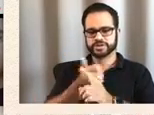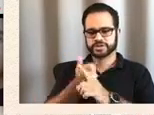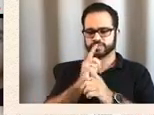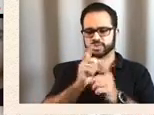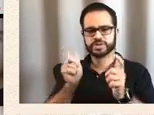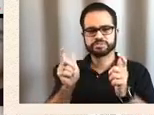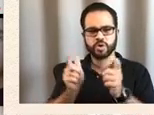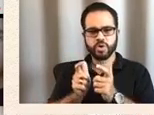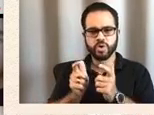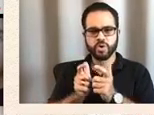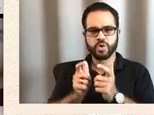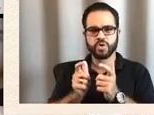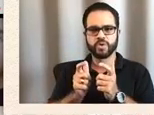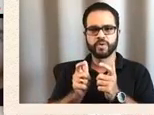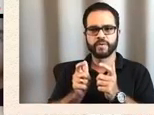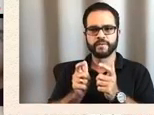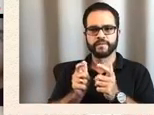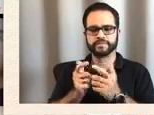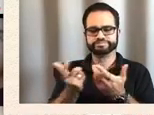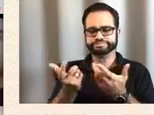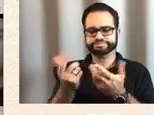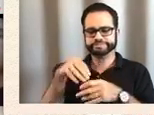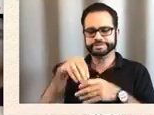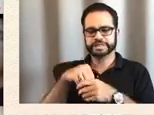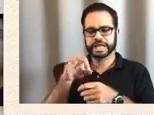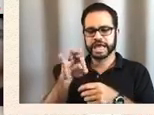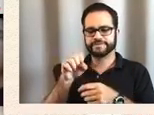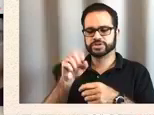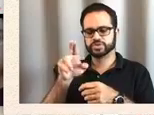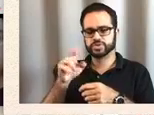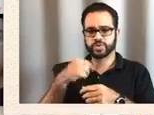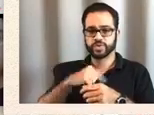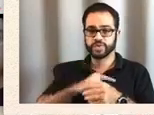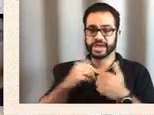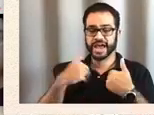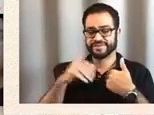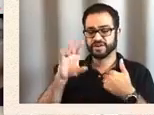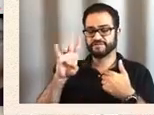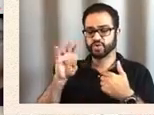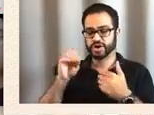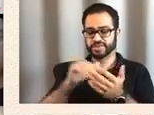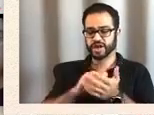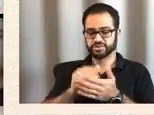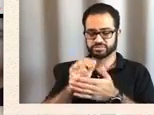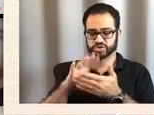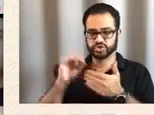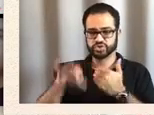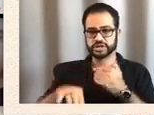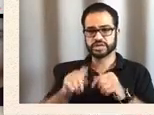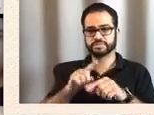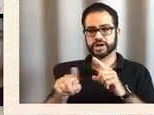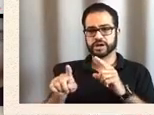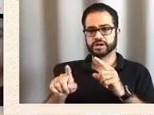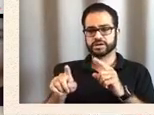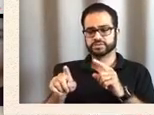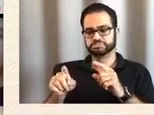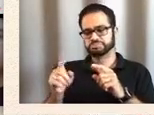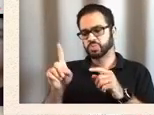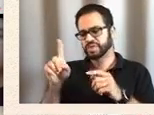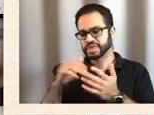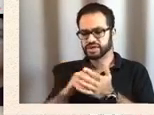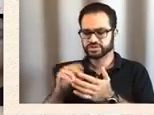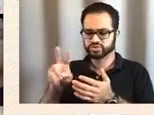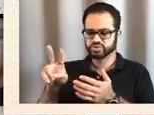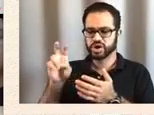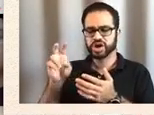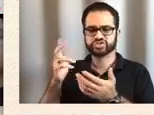that exists at FSU. You know, we have 40 some odd thousand students. It's a huge school, but the College of Music itself is only about 1,100. Smaller than my high school, and